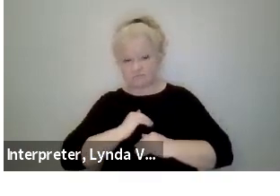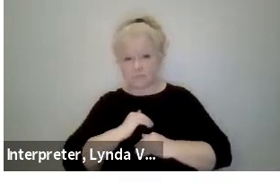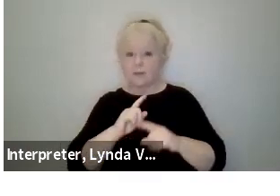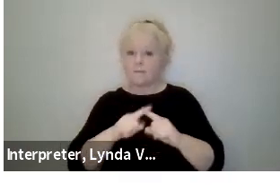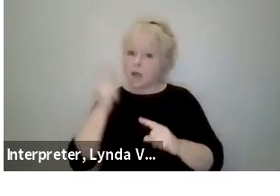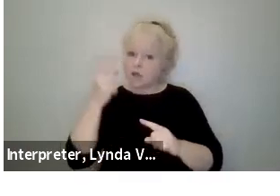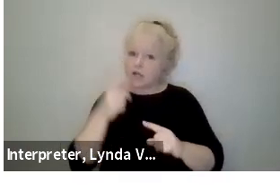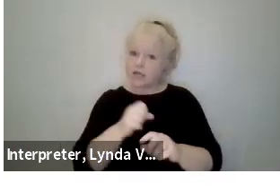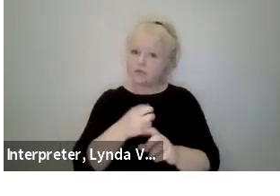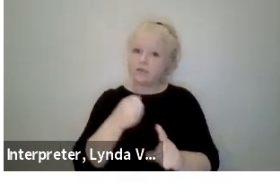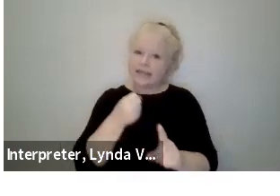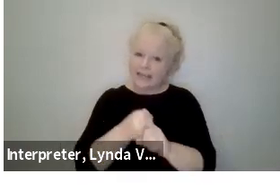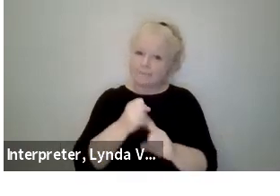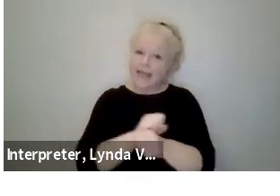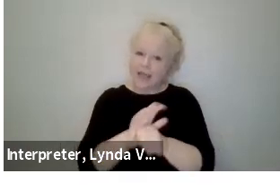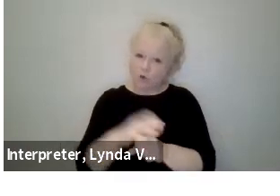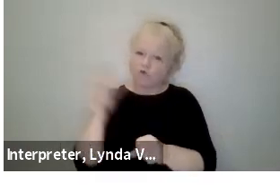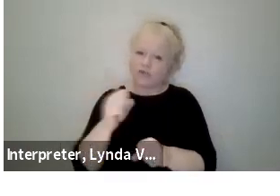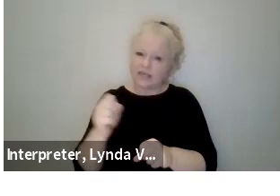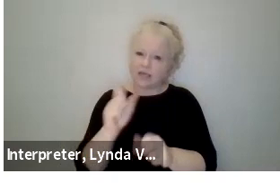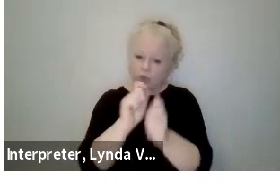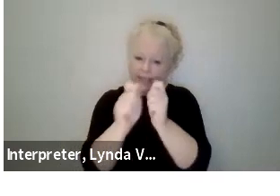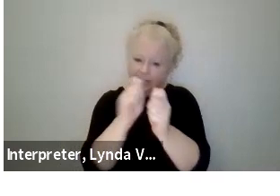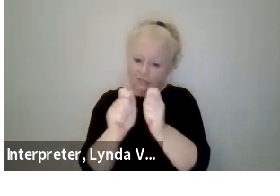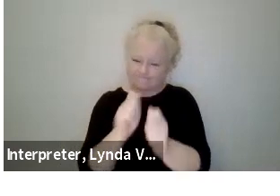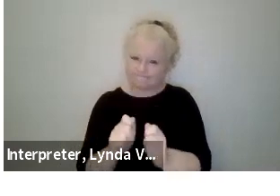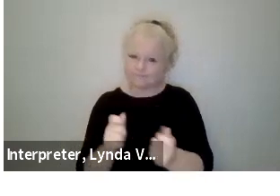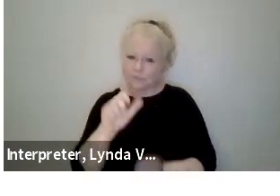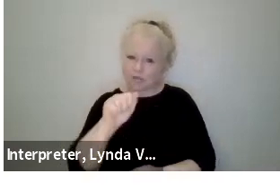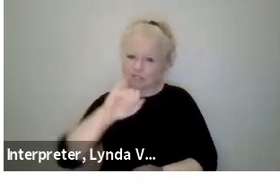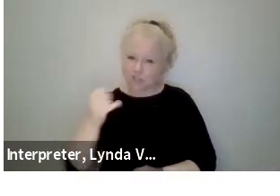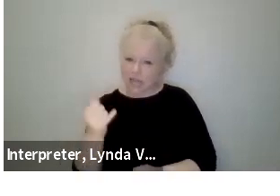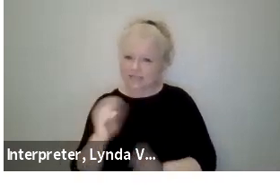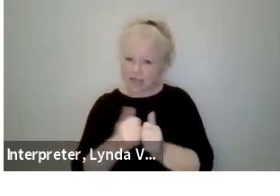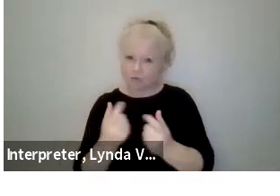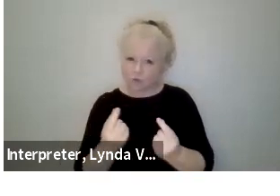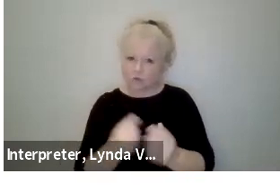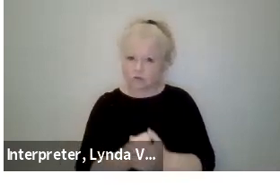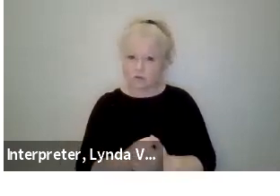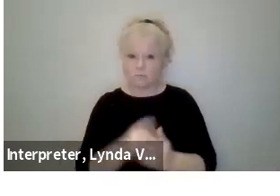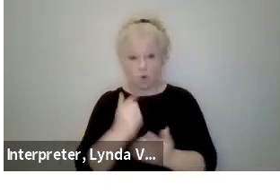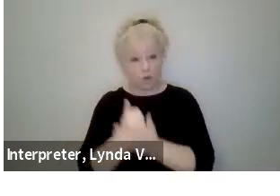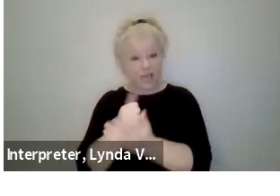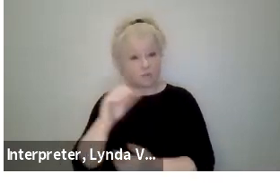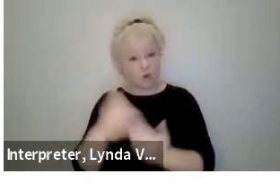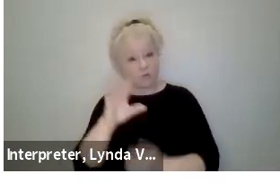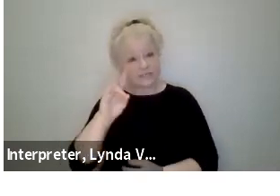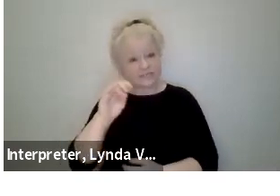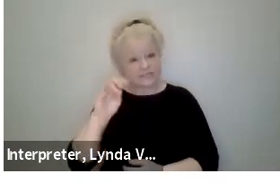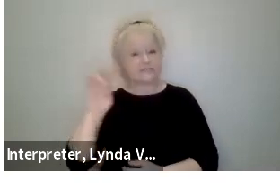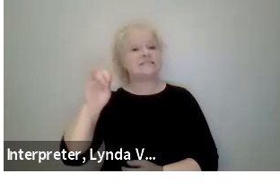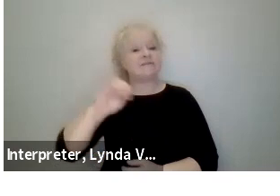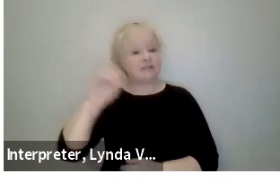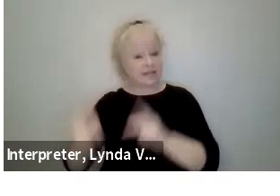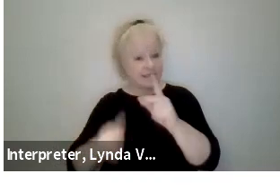COVID-19 and had to make some adjustments to the way we did things. But at the end of the day, we've helped almost 70 people gain employment, and that number